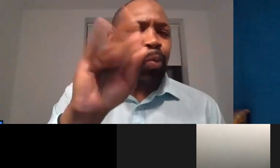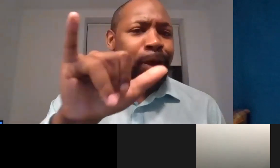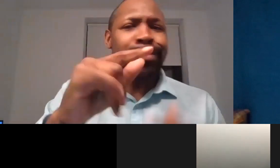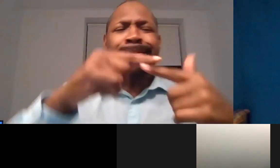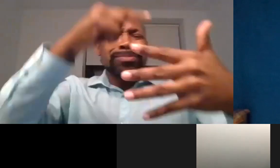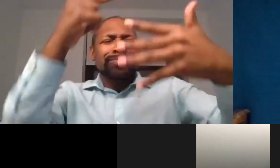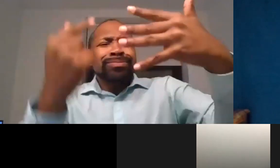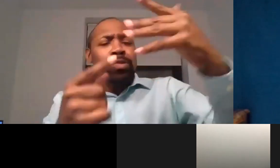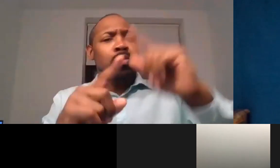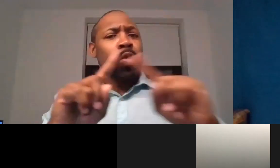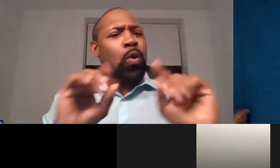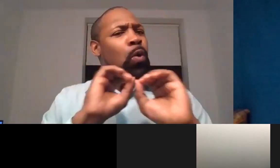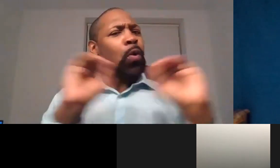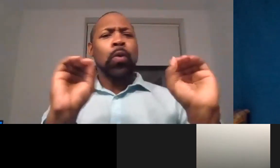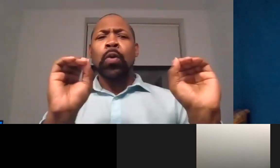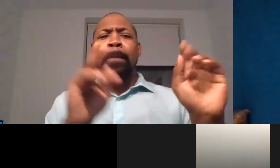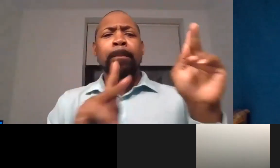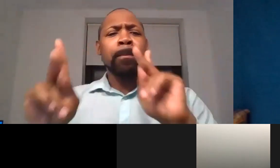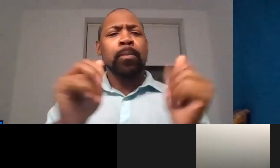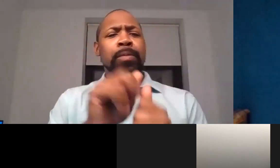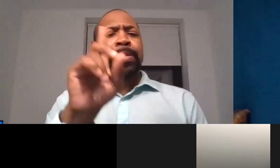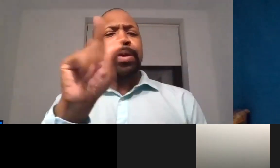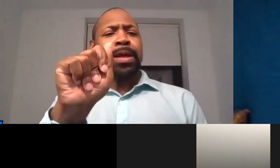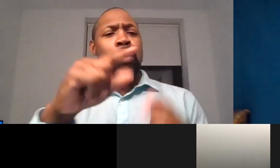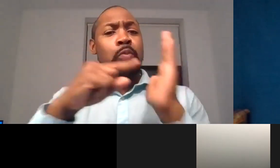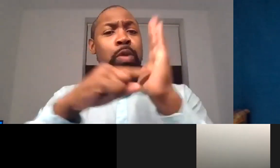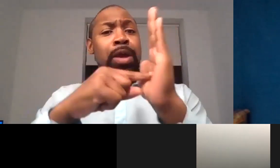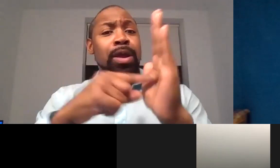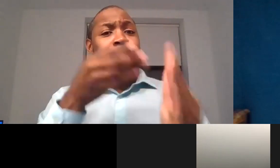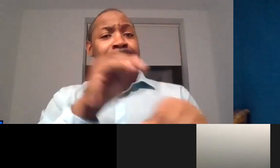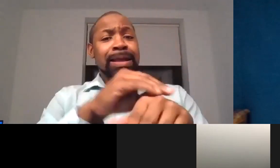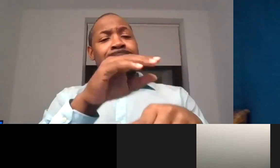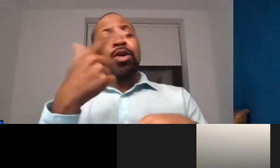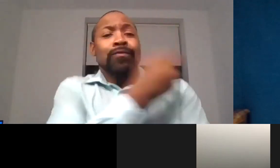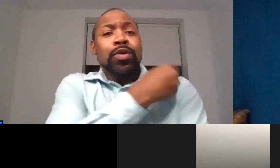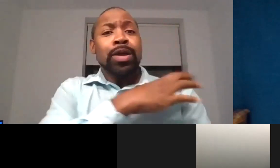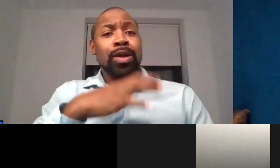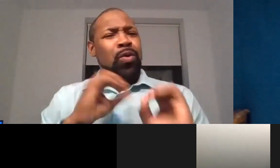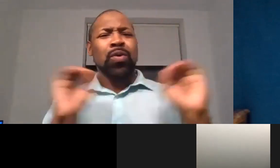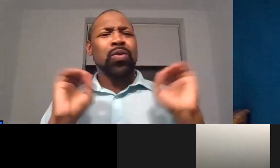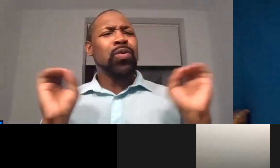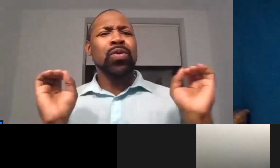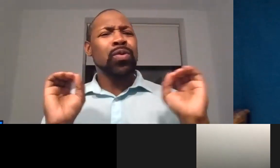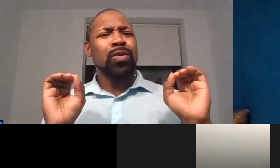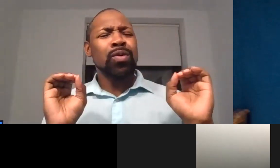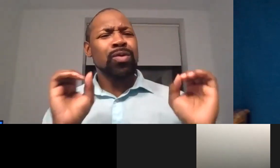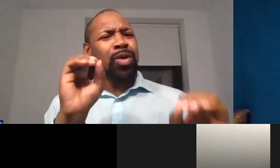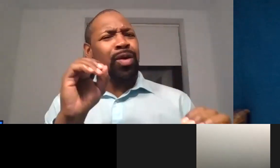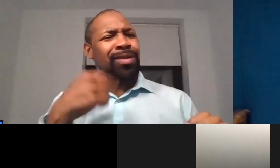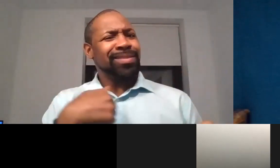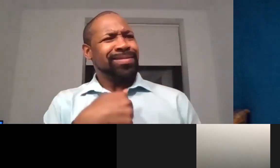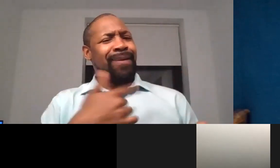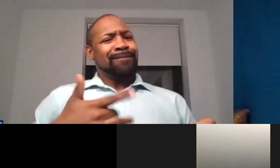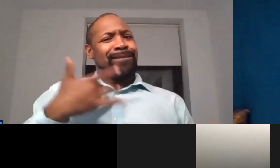well, large organizations like United Way. But the disability community